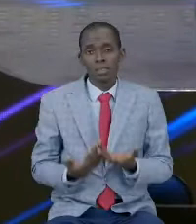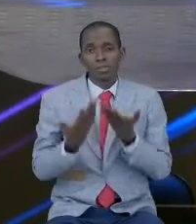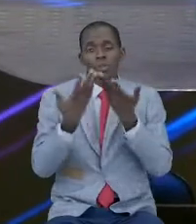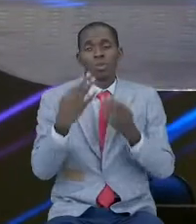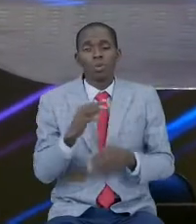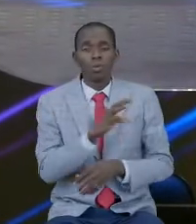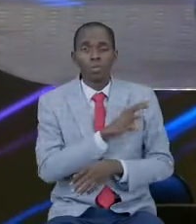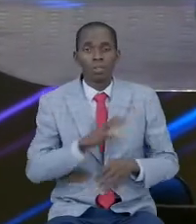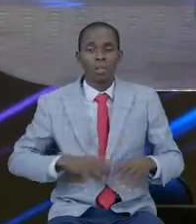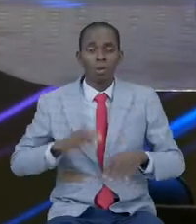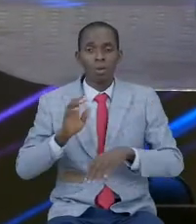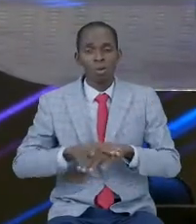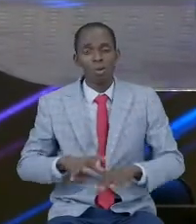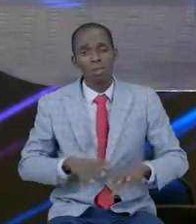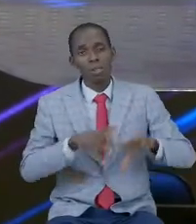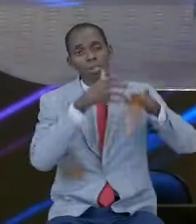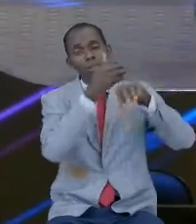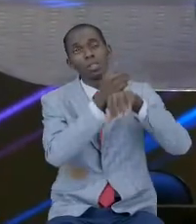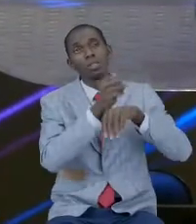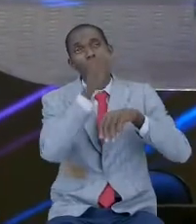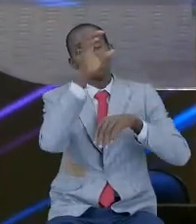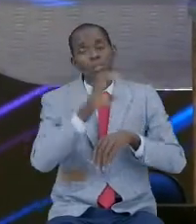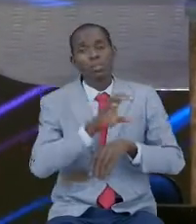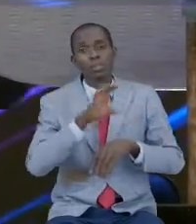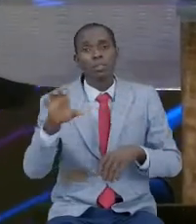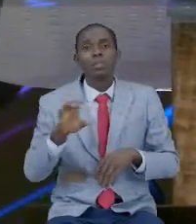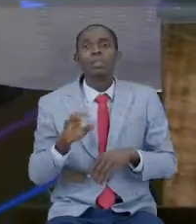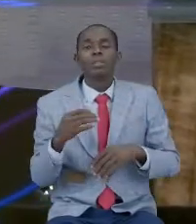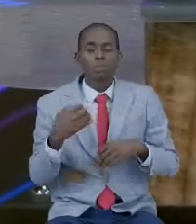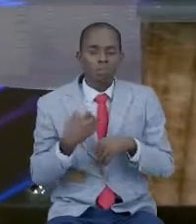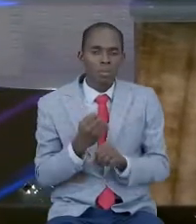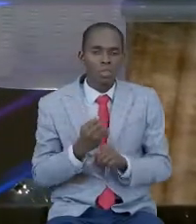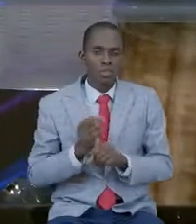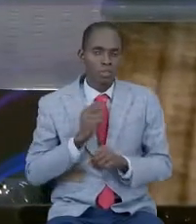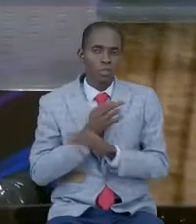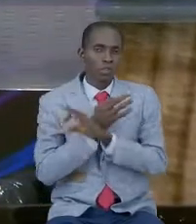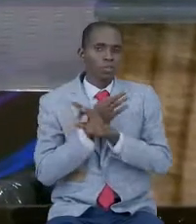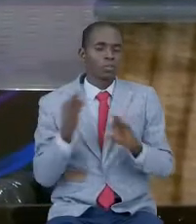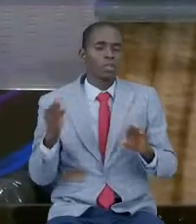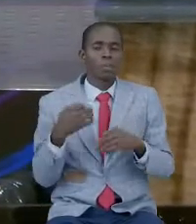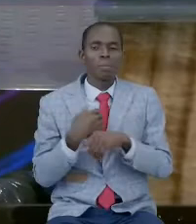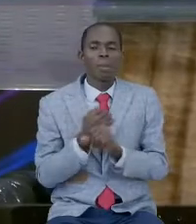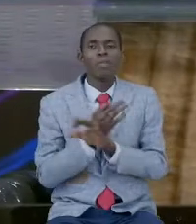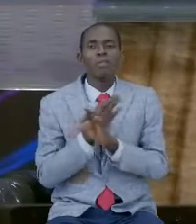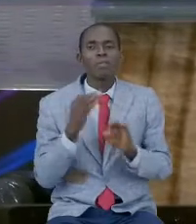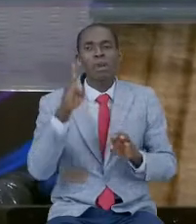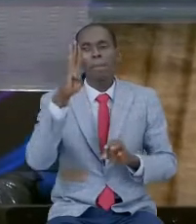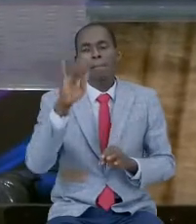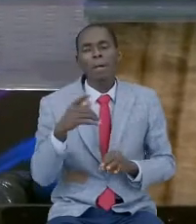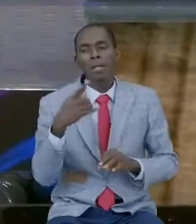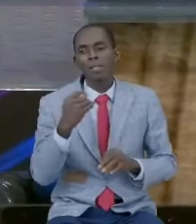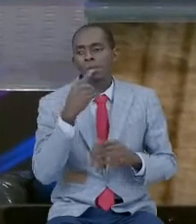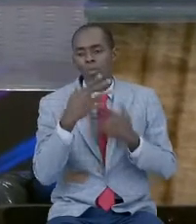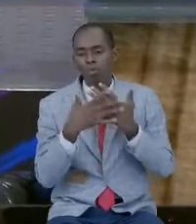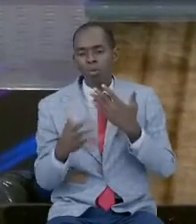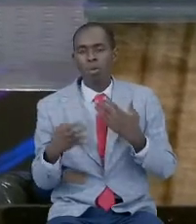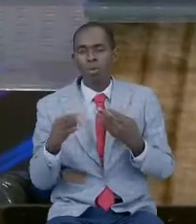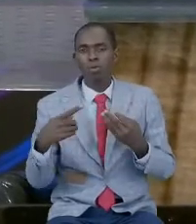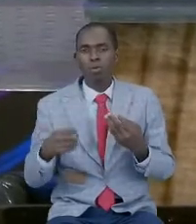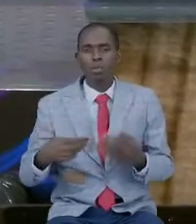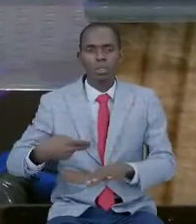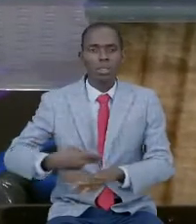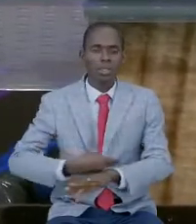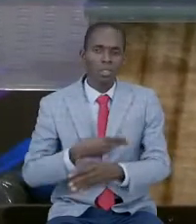free. And it is those who are free and made free by the blood of the Lamb, and they're free from the